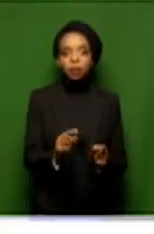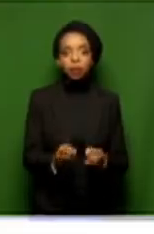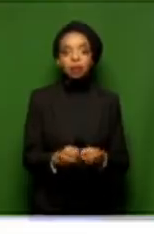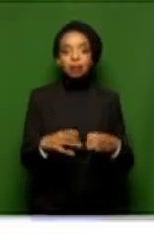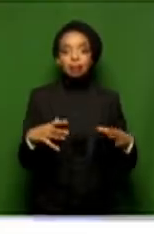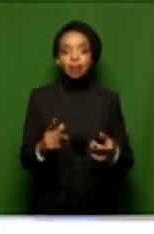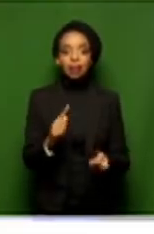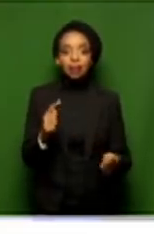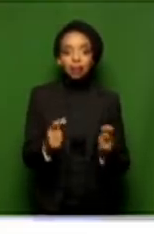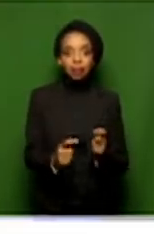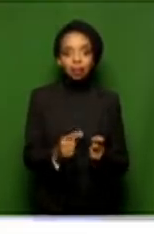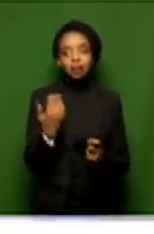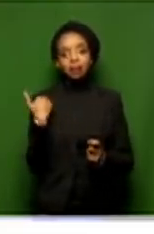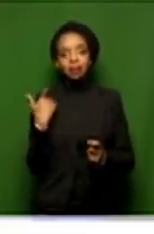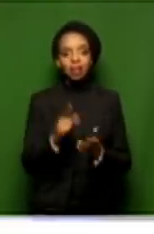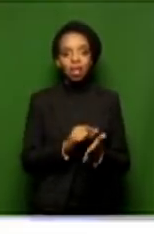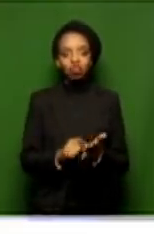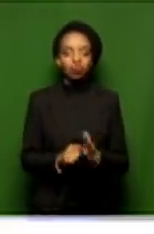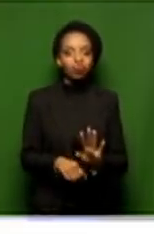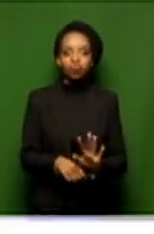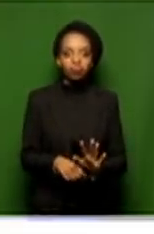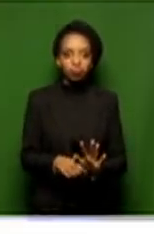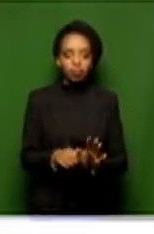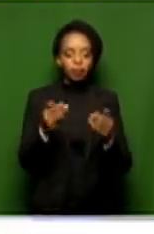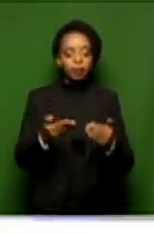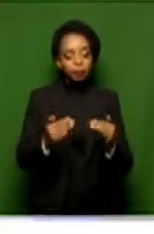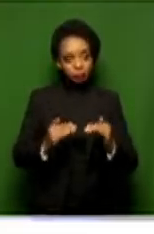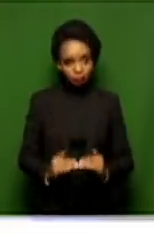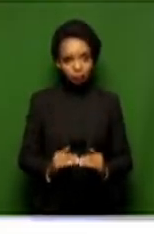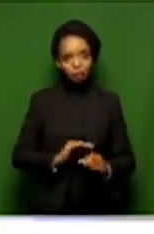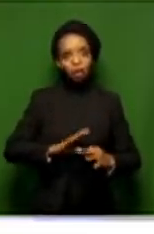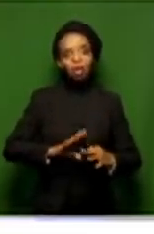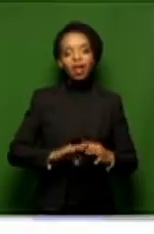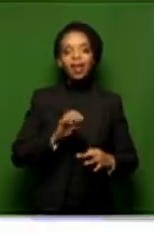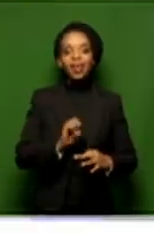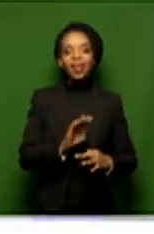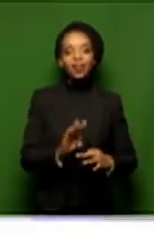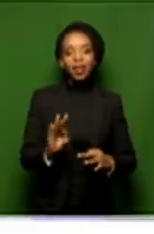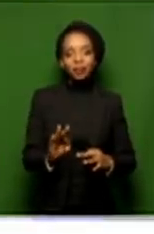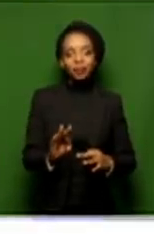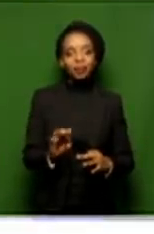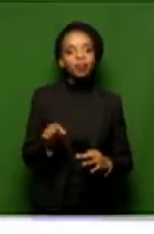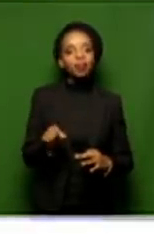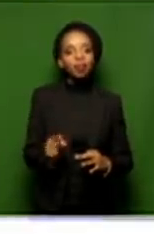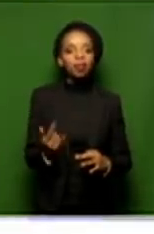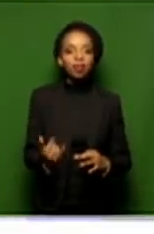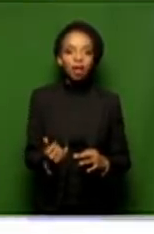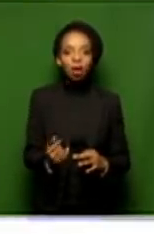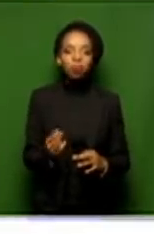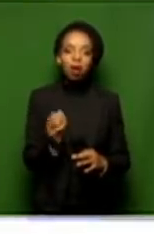for the DA from the last election. And the EFF at third place appears to be coming in at just